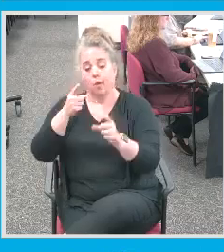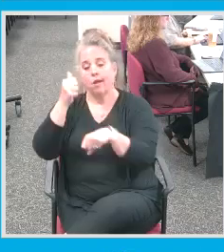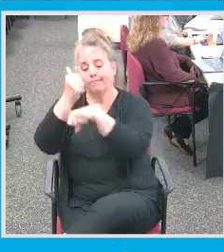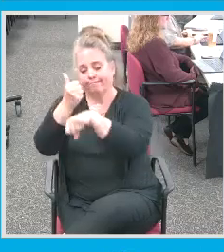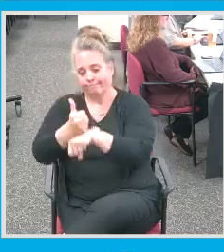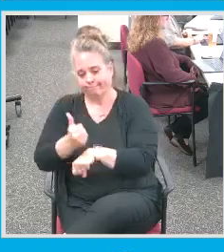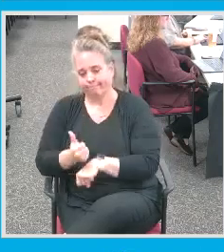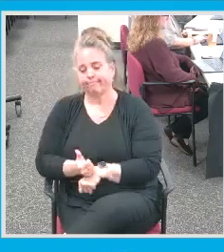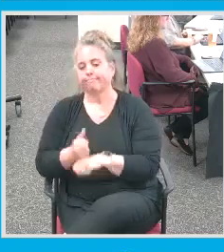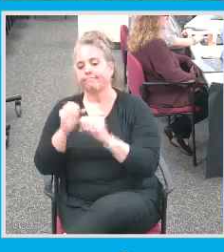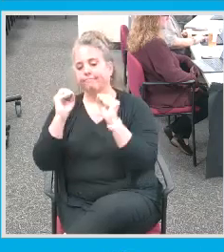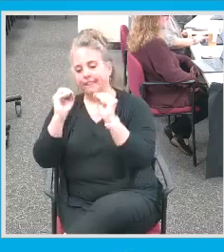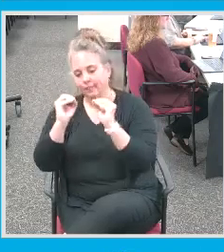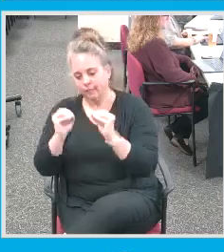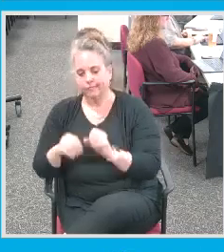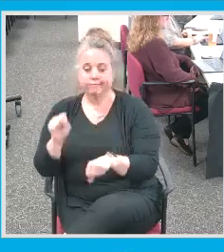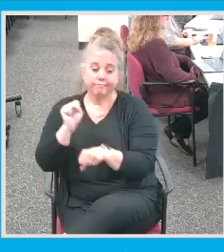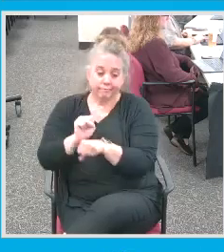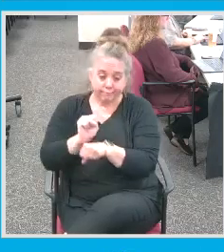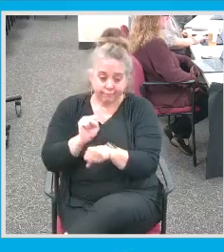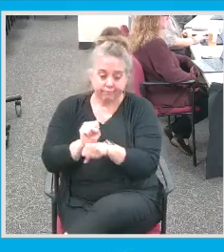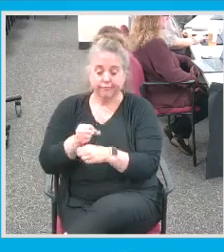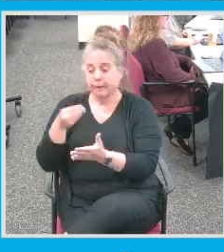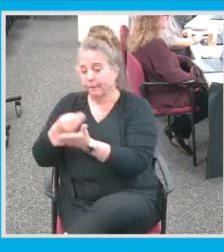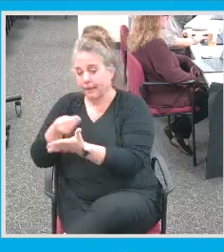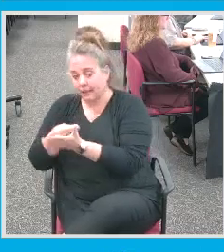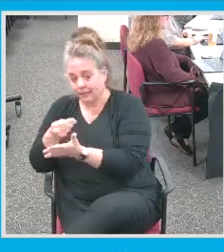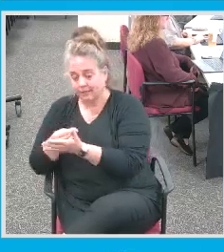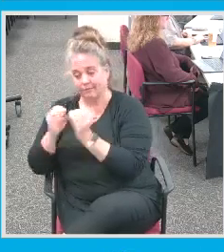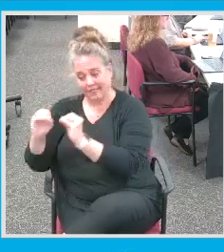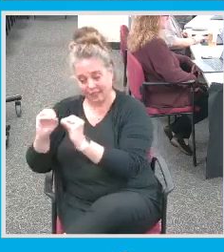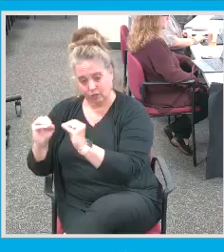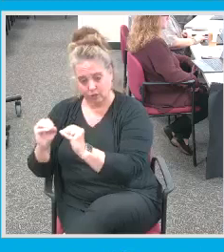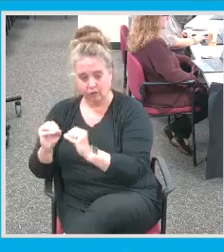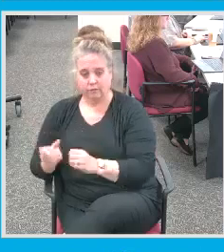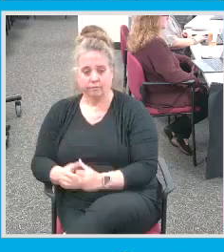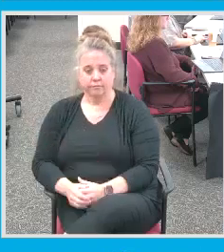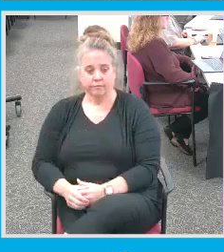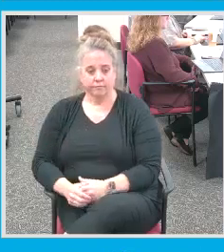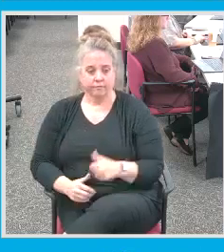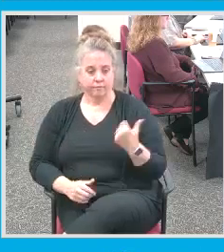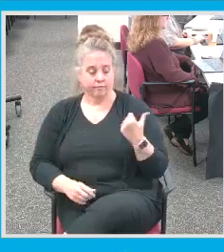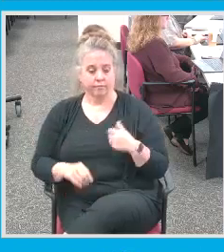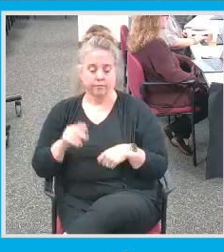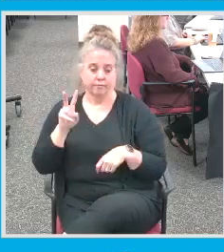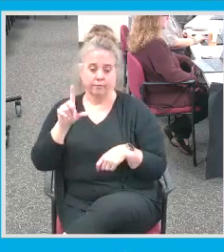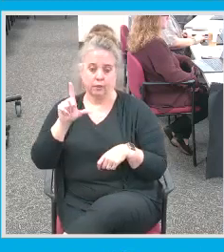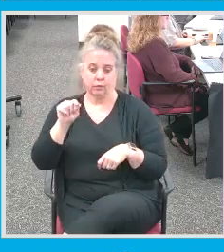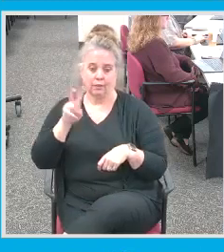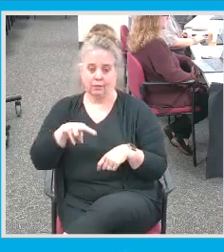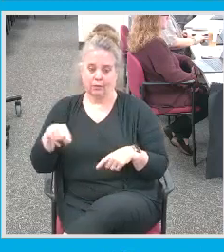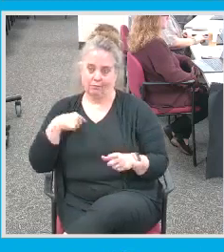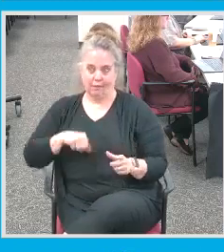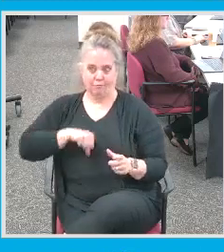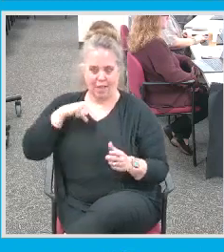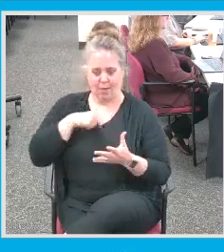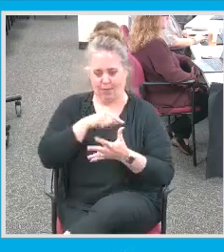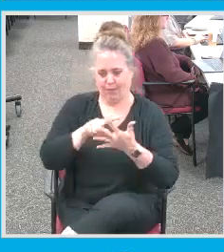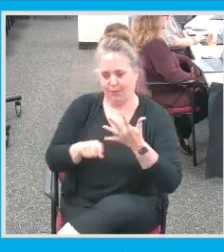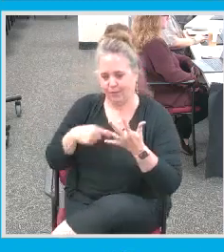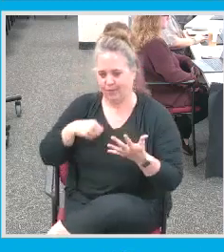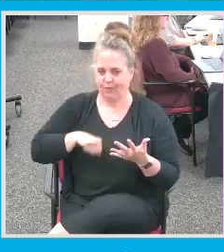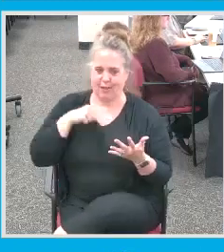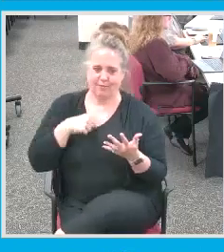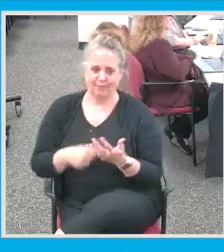budgeting. And then in 2022, we have a few things that we're just really proud of. We have a significant number